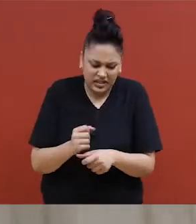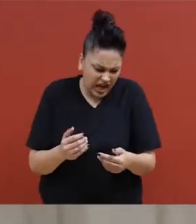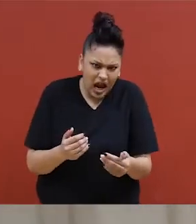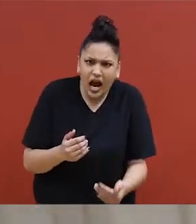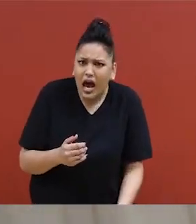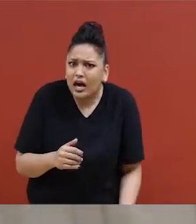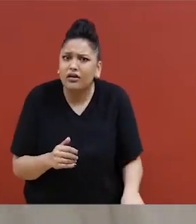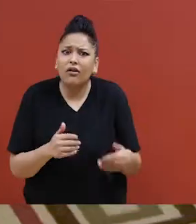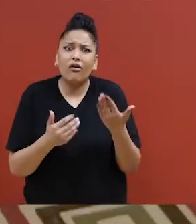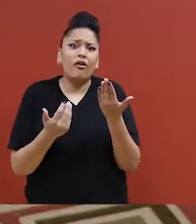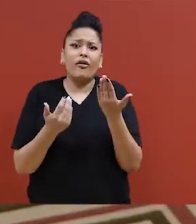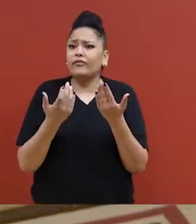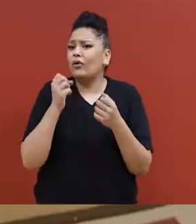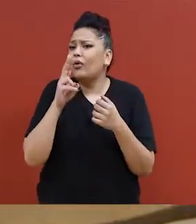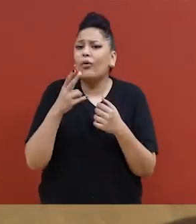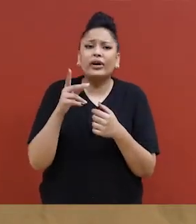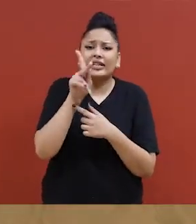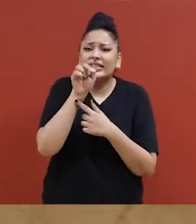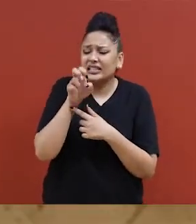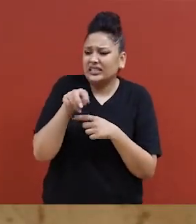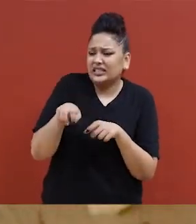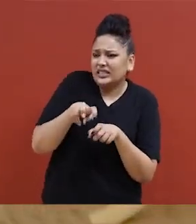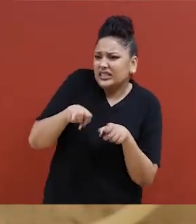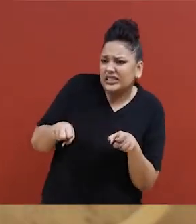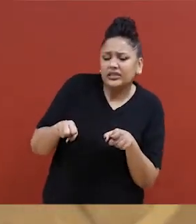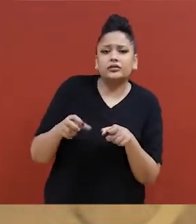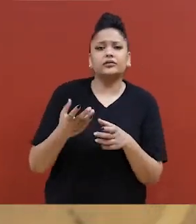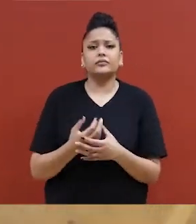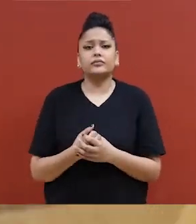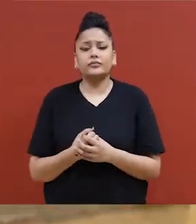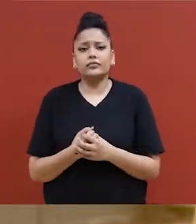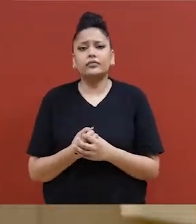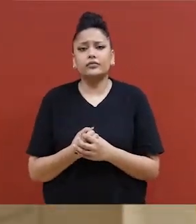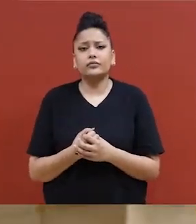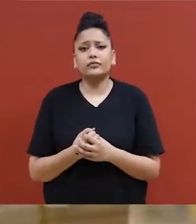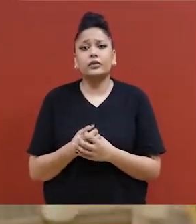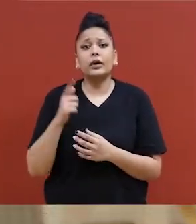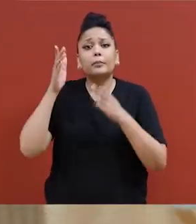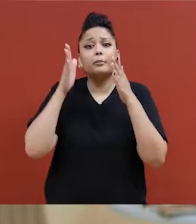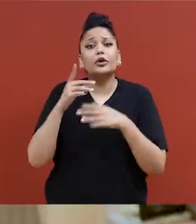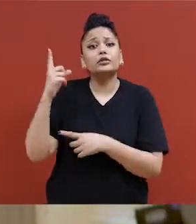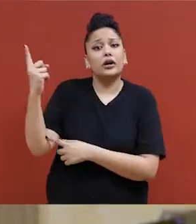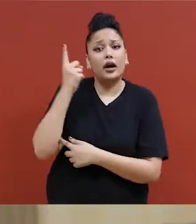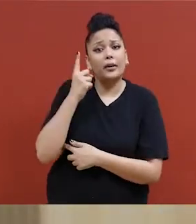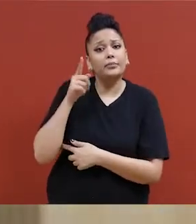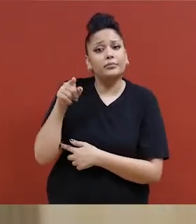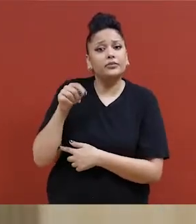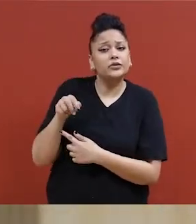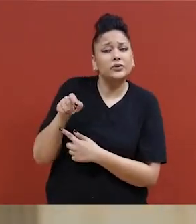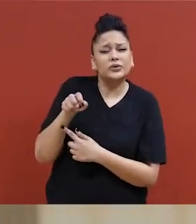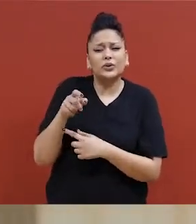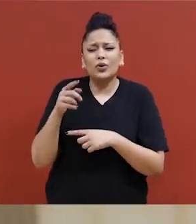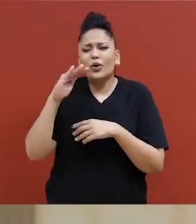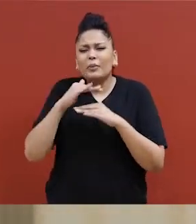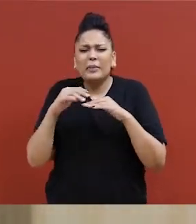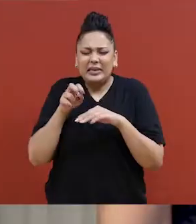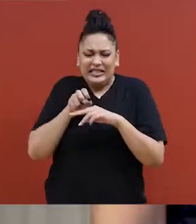attacker's shin or through the knee, or who have run over the attacker's